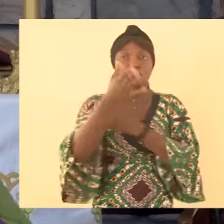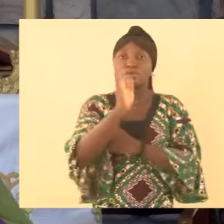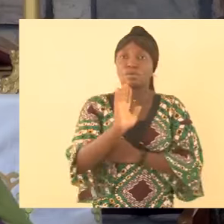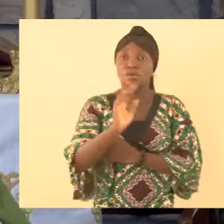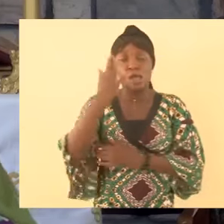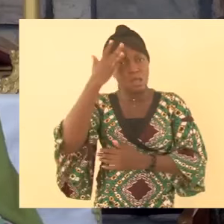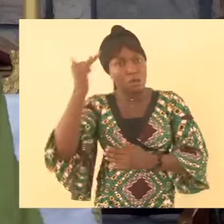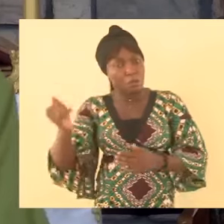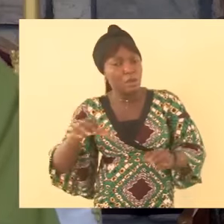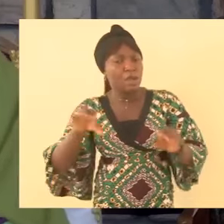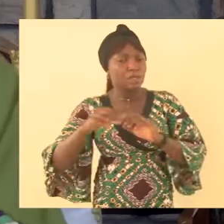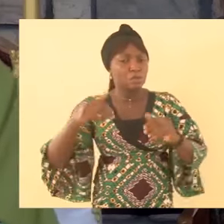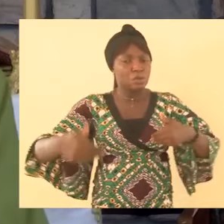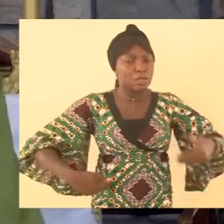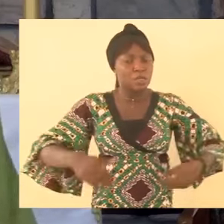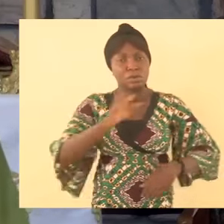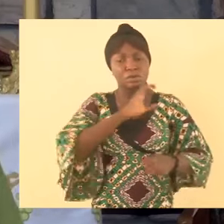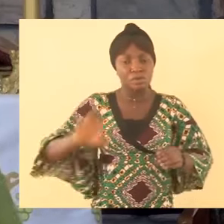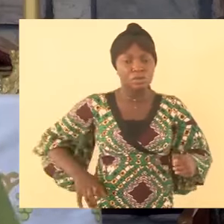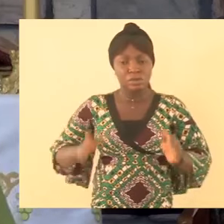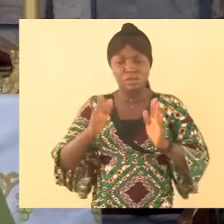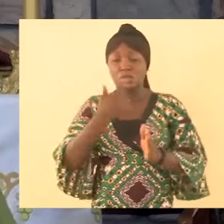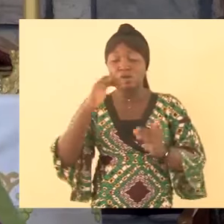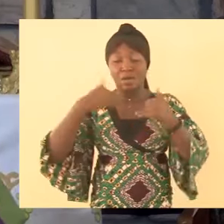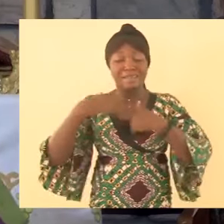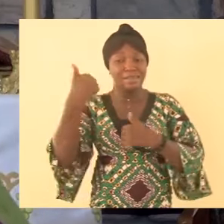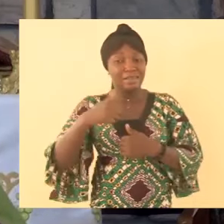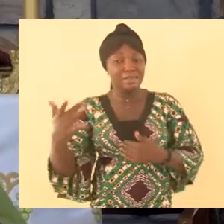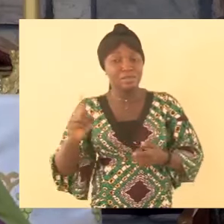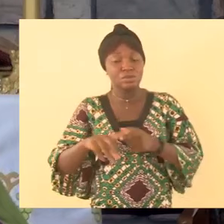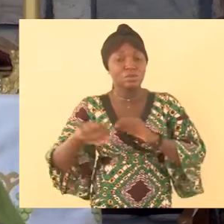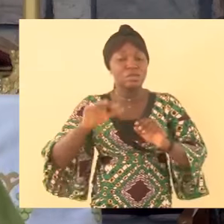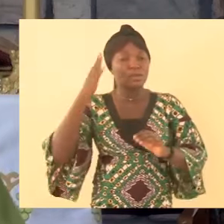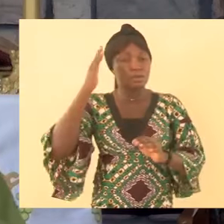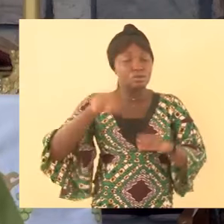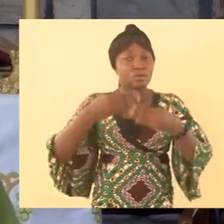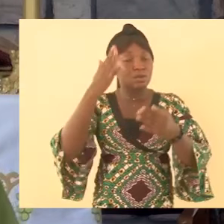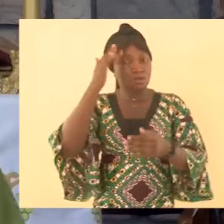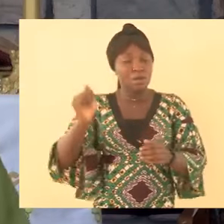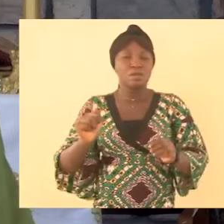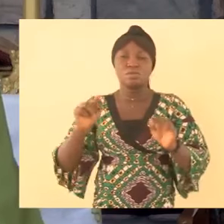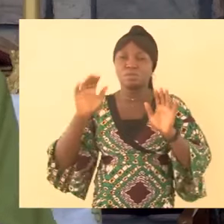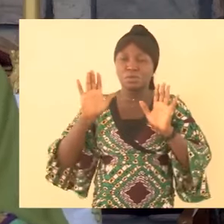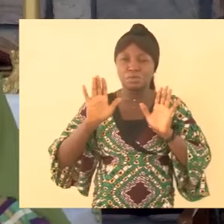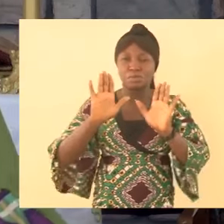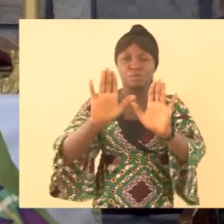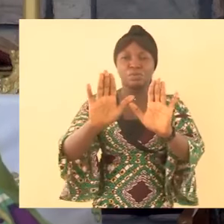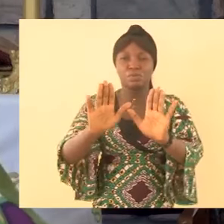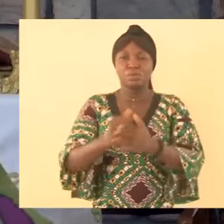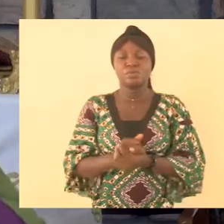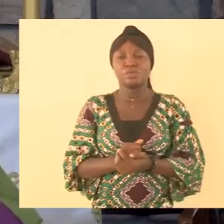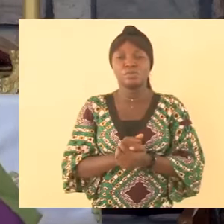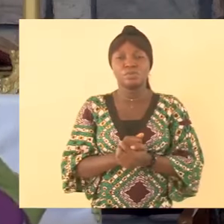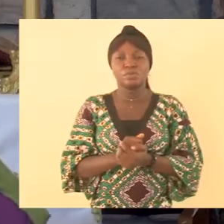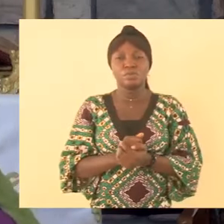God, why do adult Christians who have anything to give, why do they have to be pursued? Why do they have